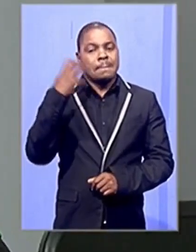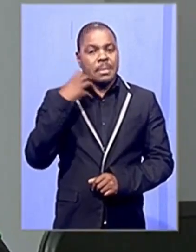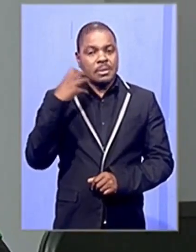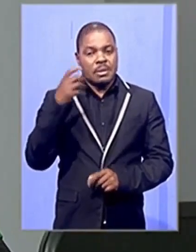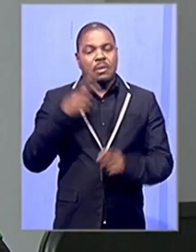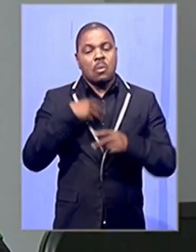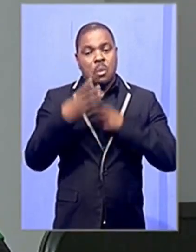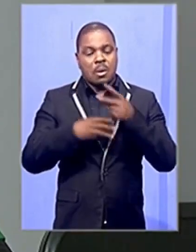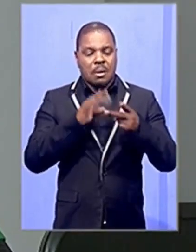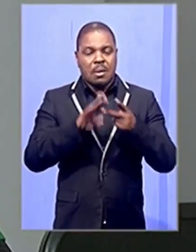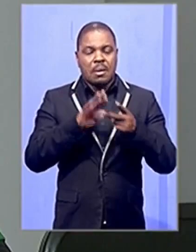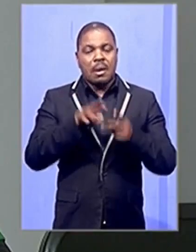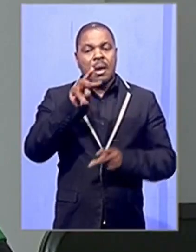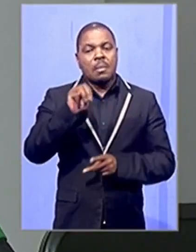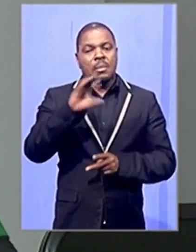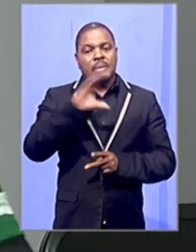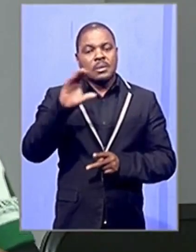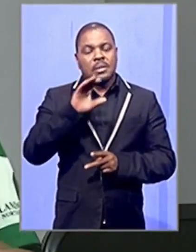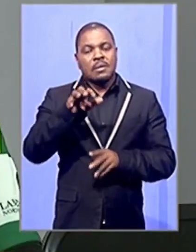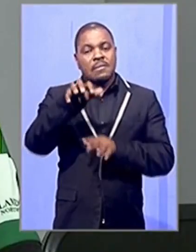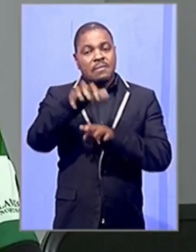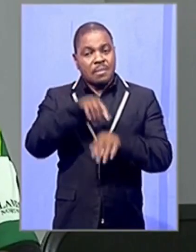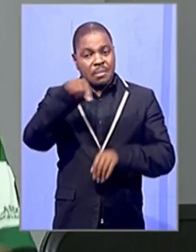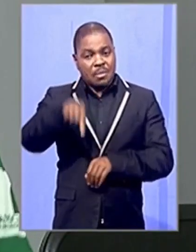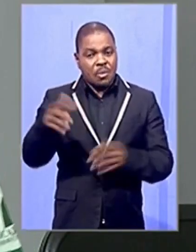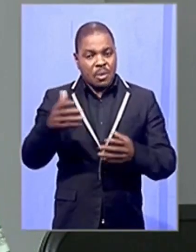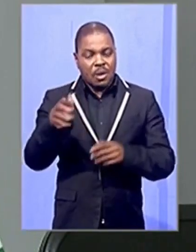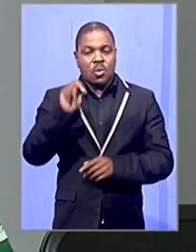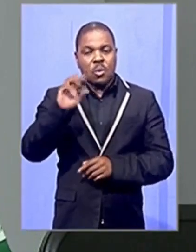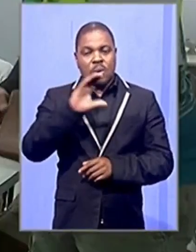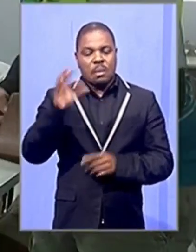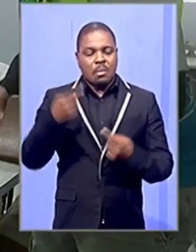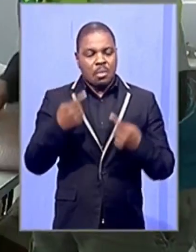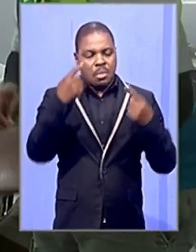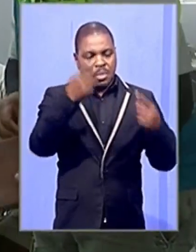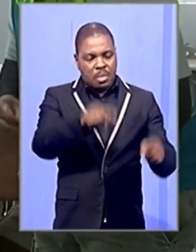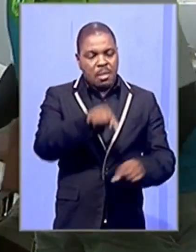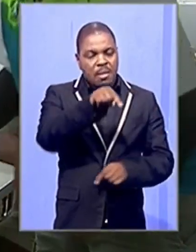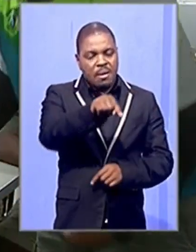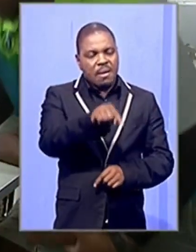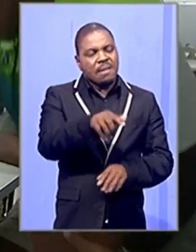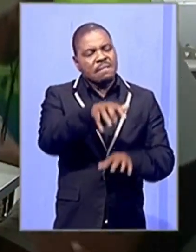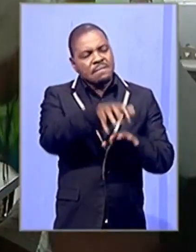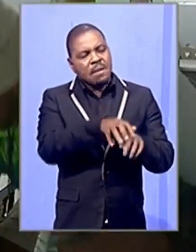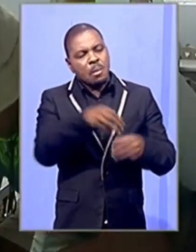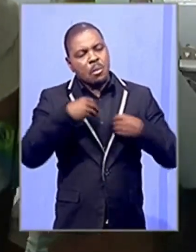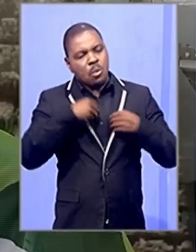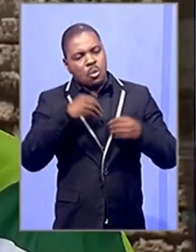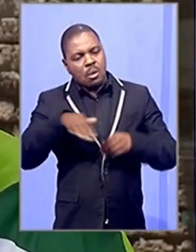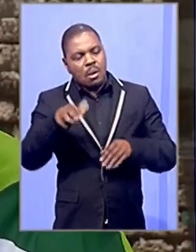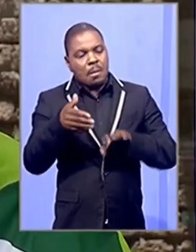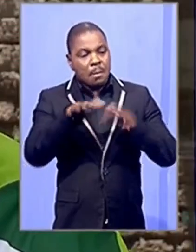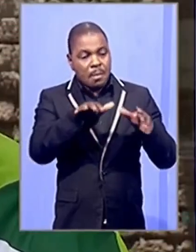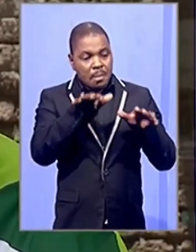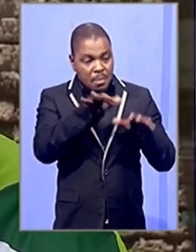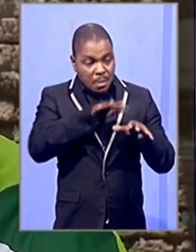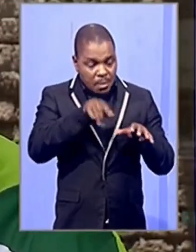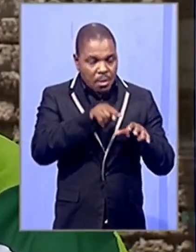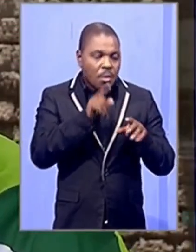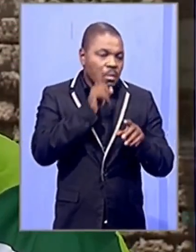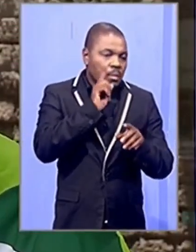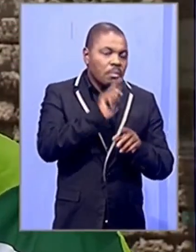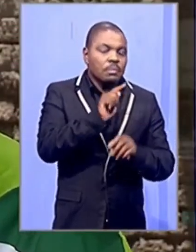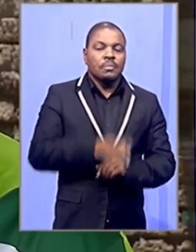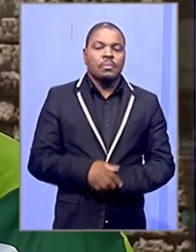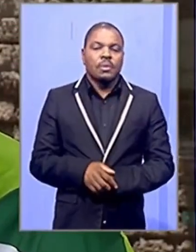le letona la temo provinseng ya Northern Cape ba kopane le dihwai tsa mapolasi a ho hlokaletseng basebetsi ho ona. And also to